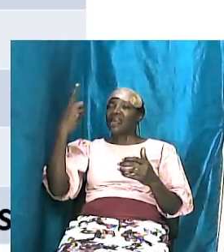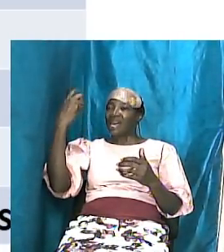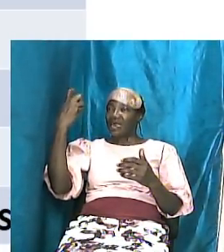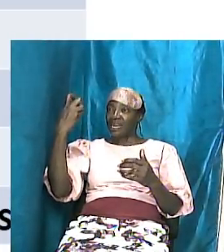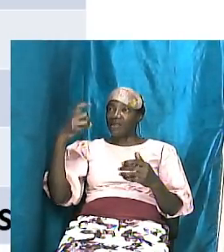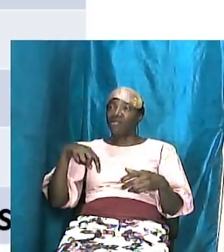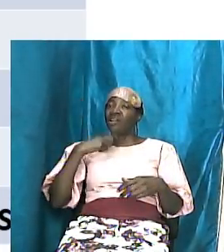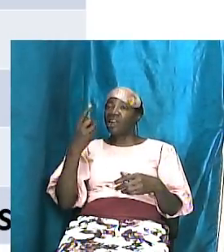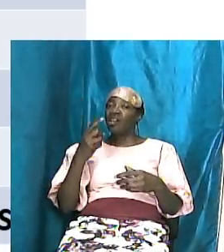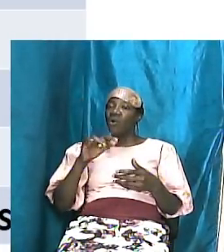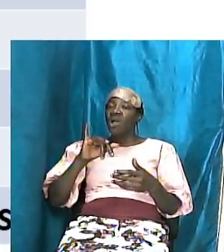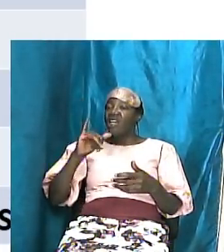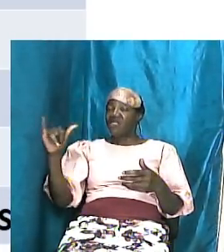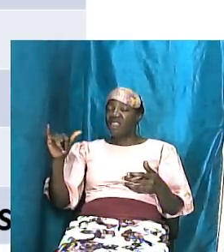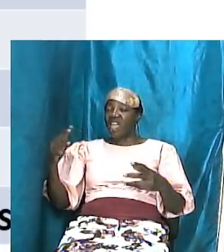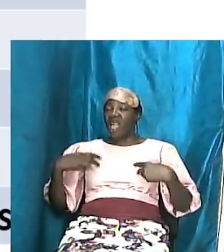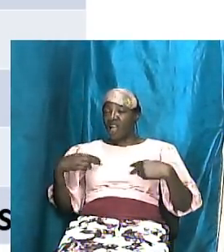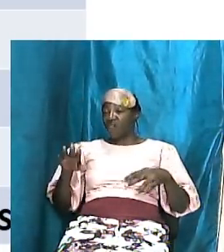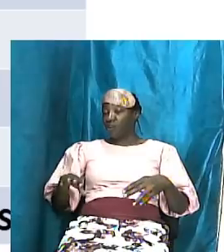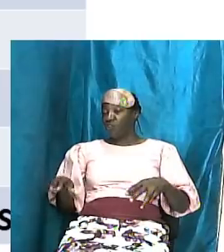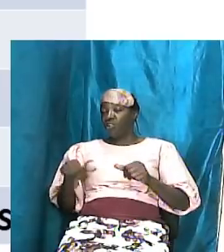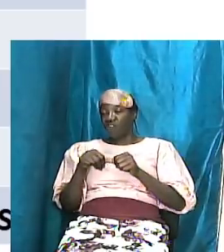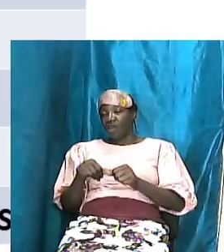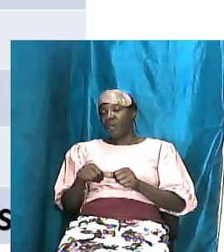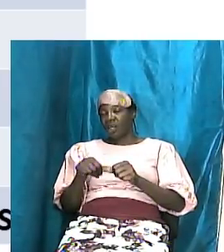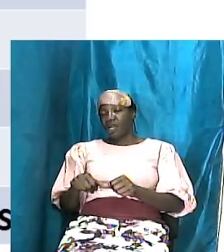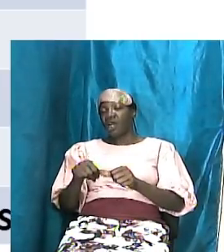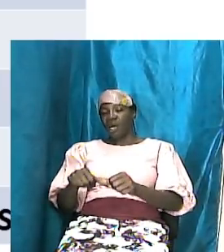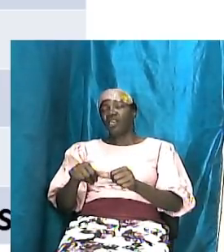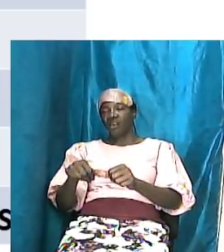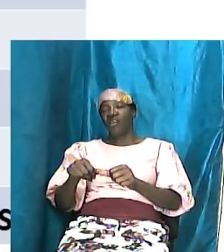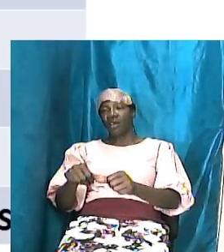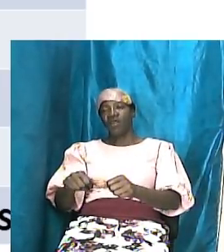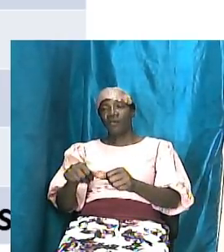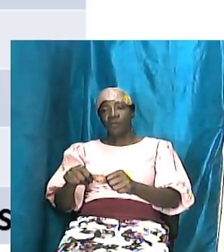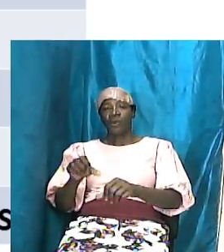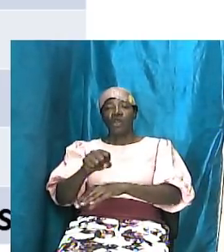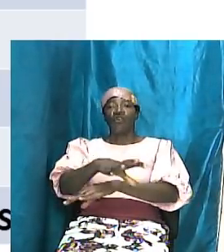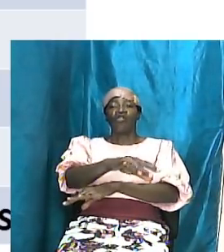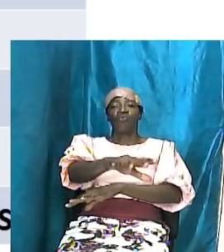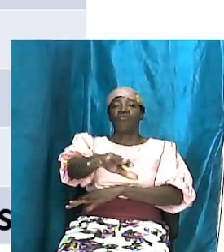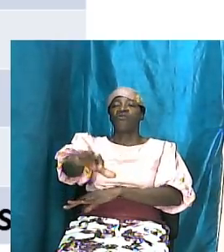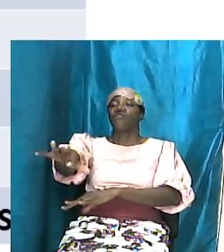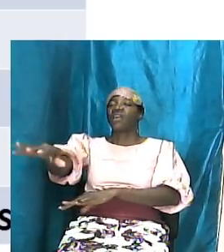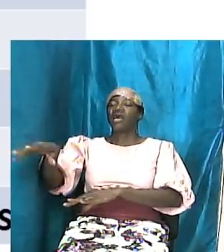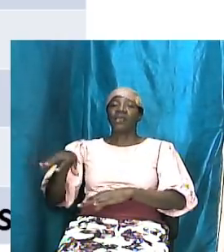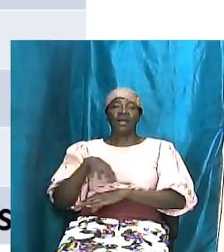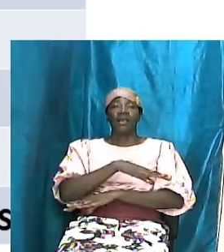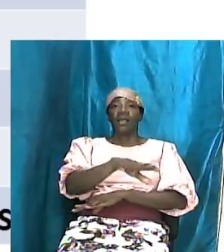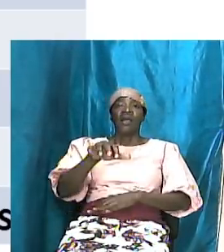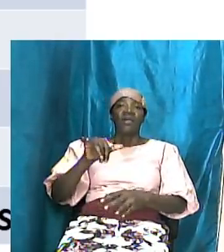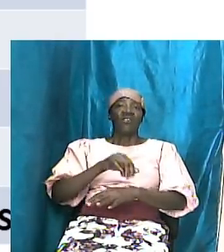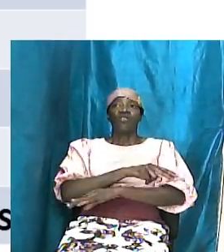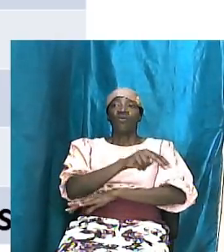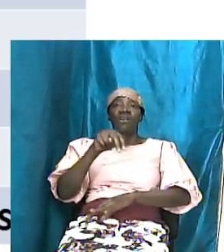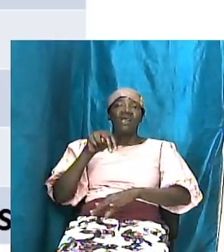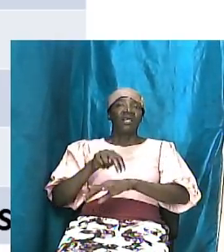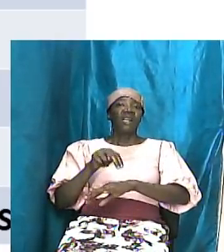having children and continuing, it started to be spread across, and this is how the nations